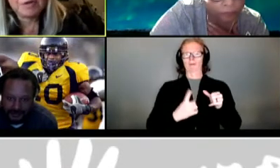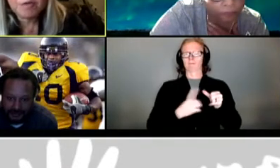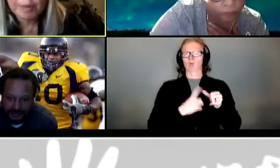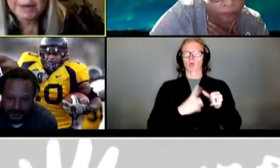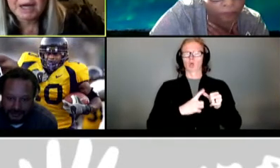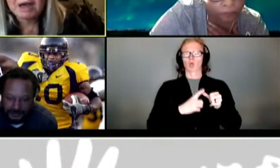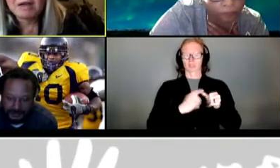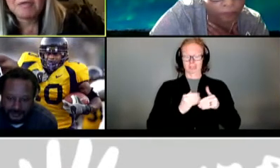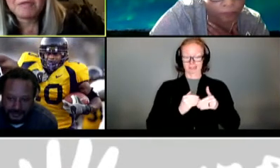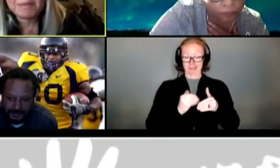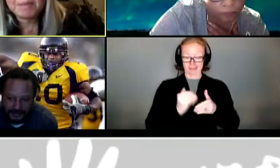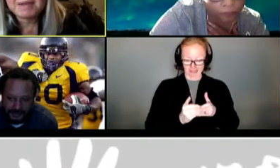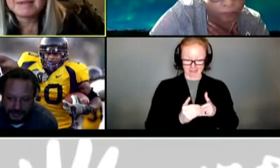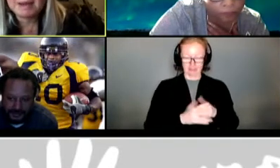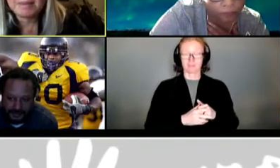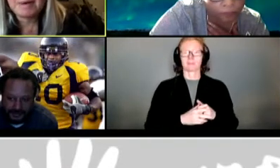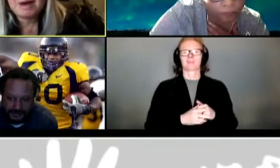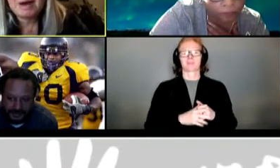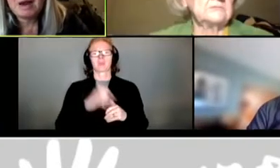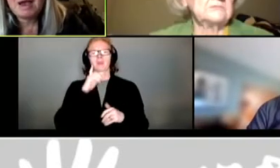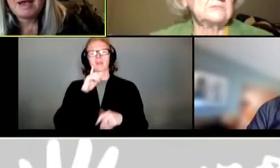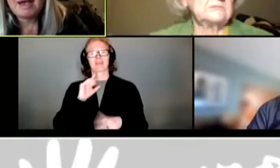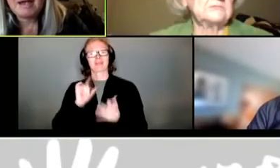for the forming of the PCCEP.